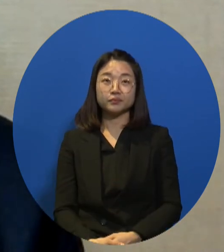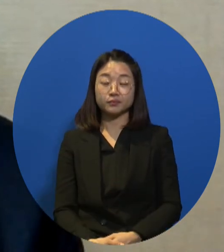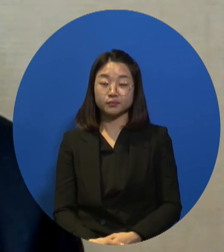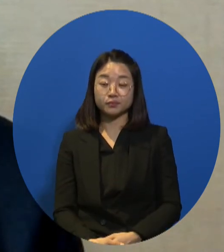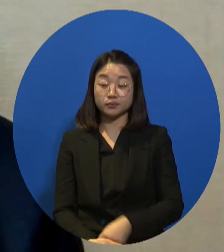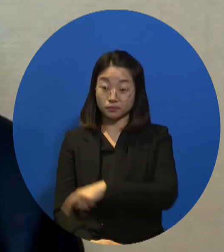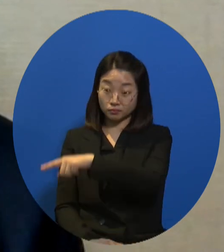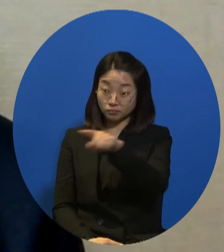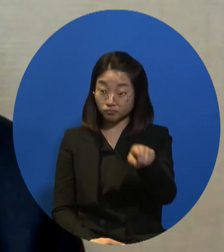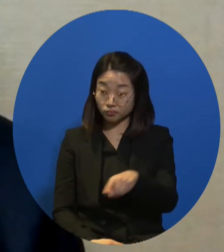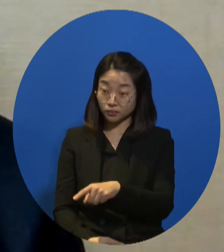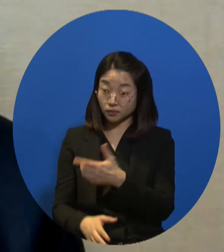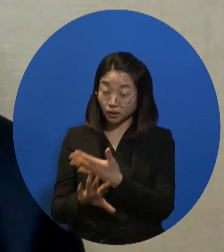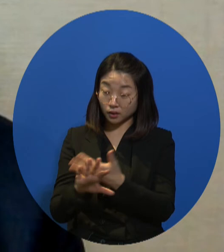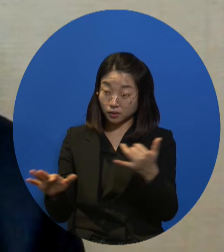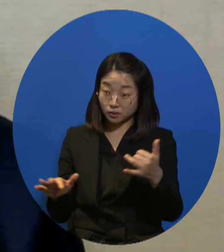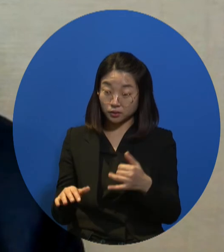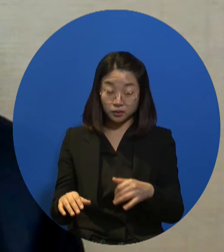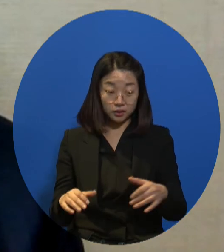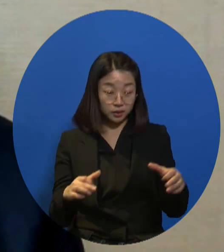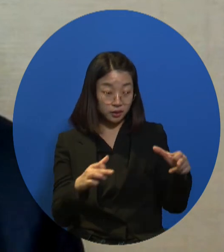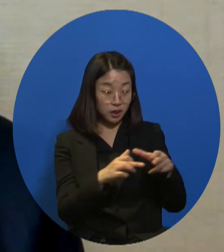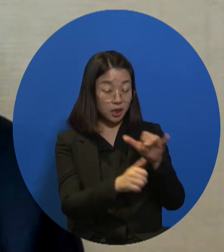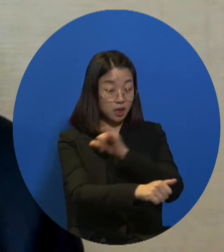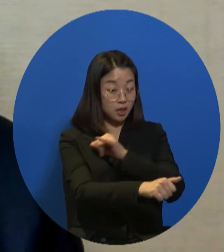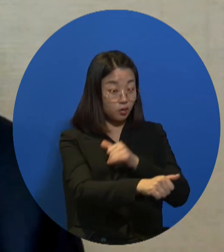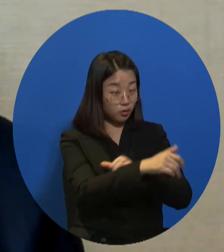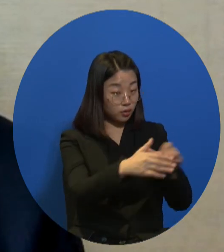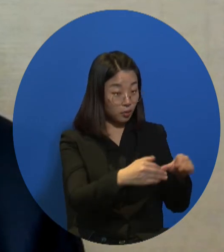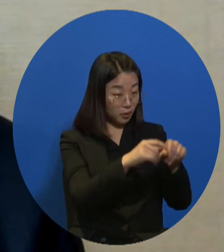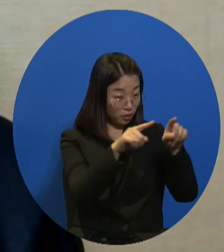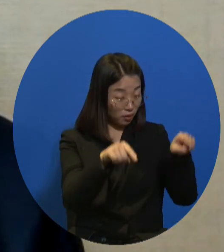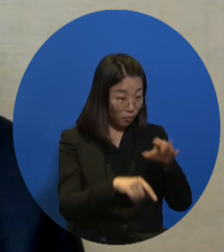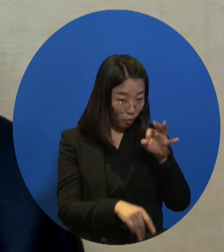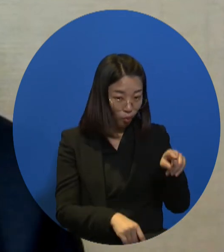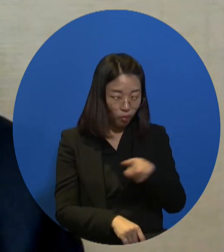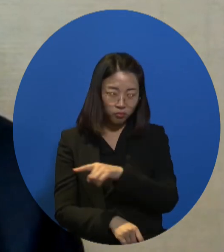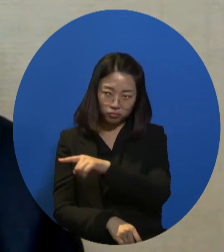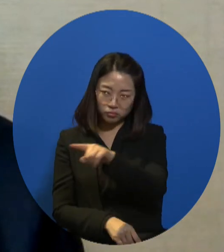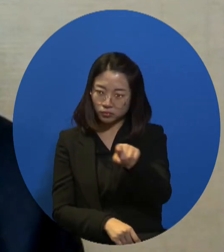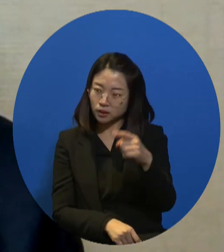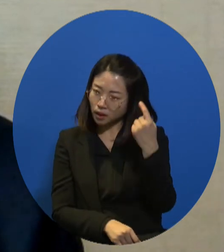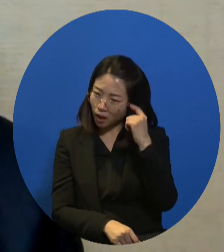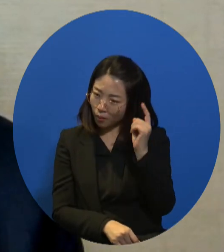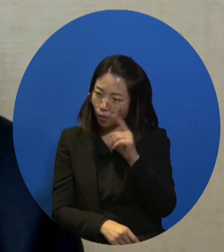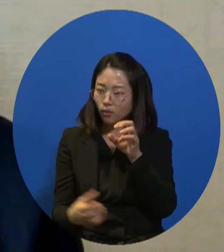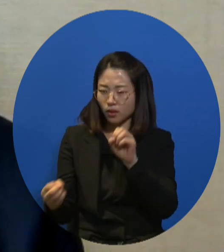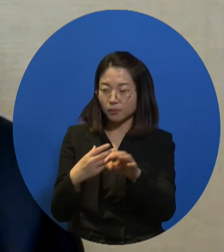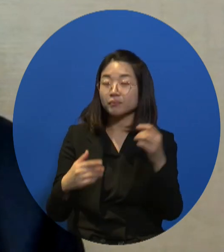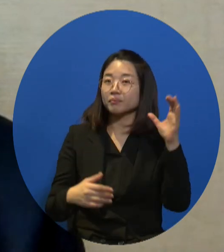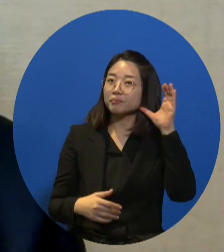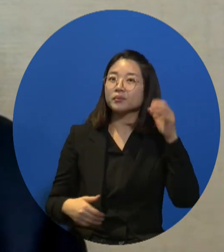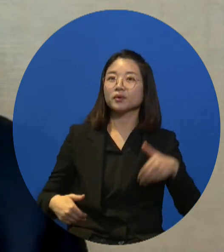And we also need to get input and feedback from civil society